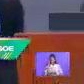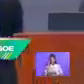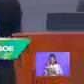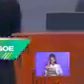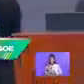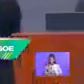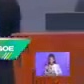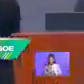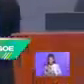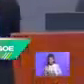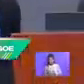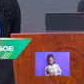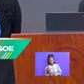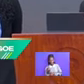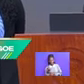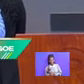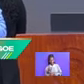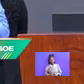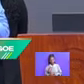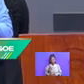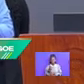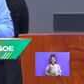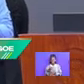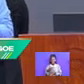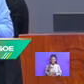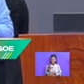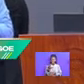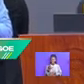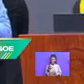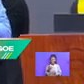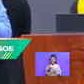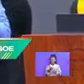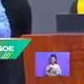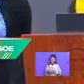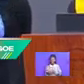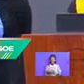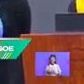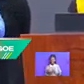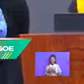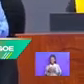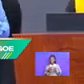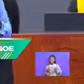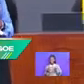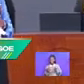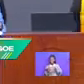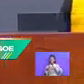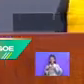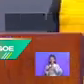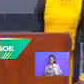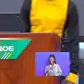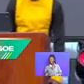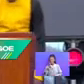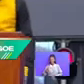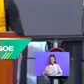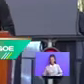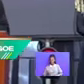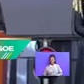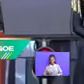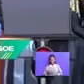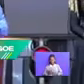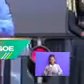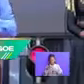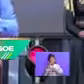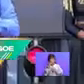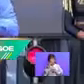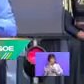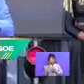I'm about to say it it sounds like it's very common but I'm going to obey God it's better to obey God